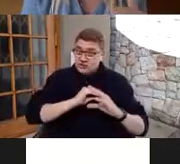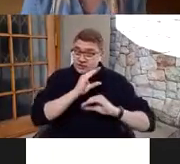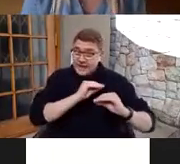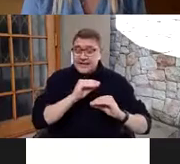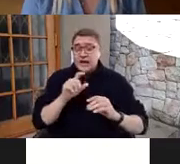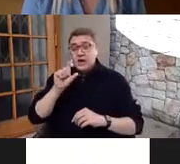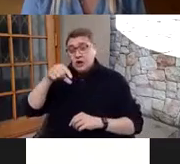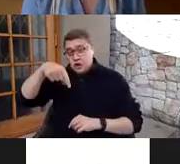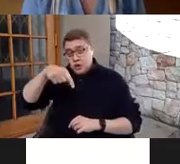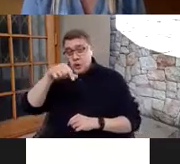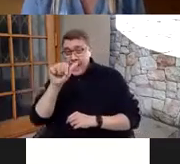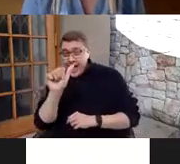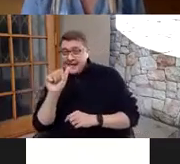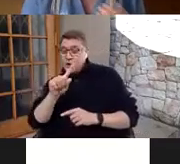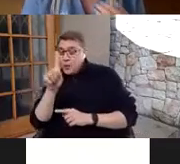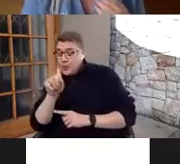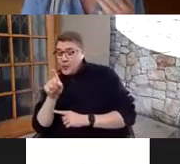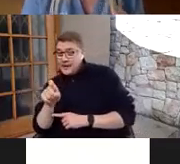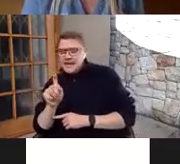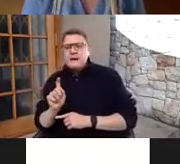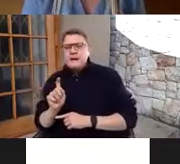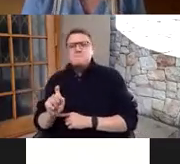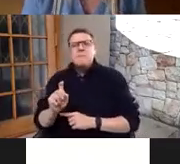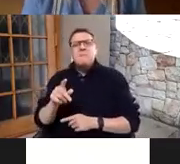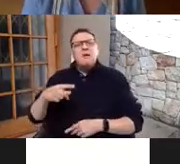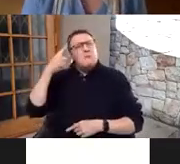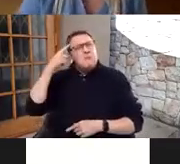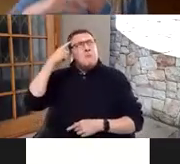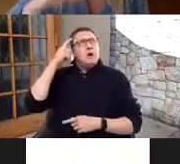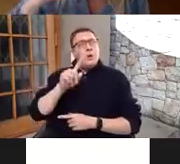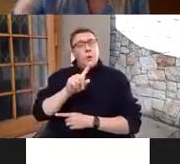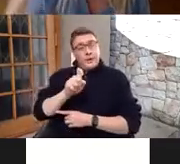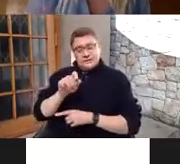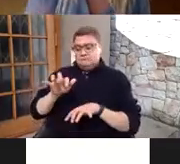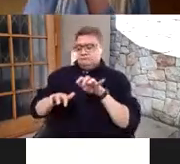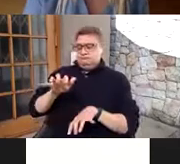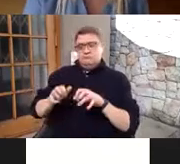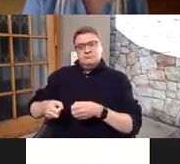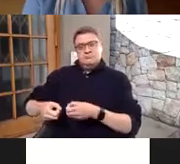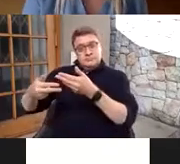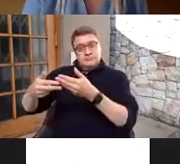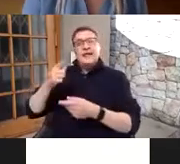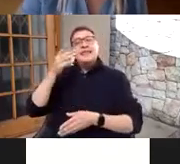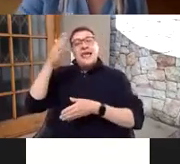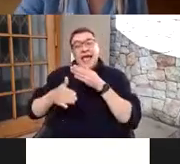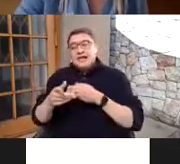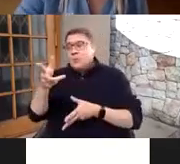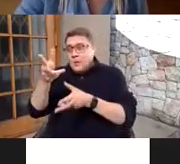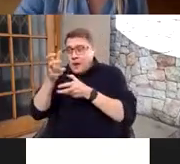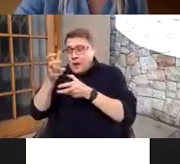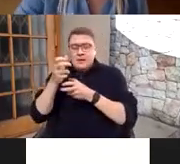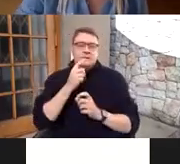in any questions that you would like to have asked, and we will answer them at the end of today's